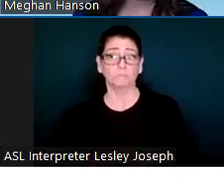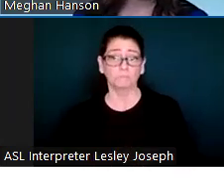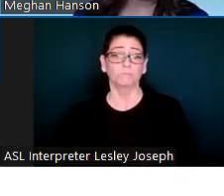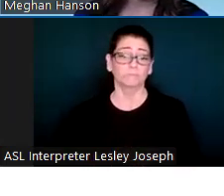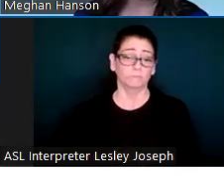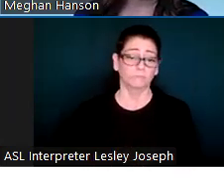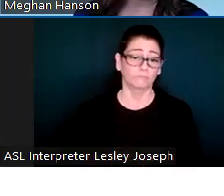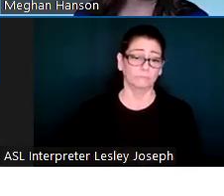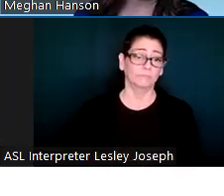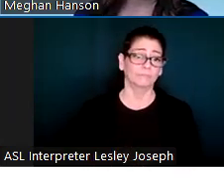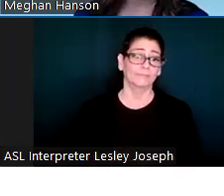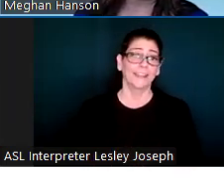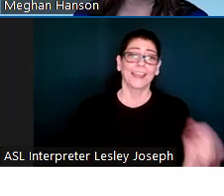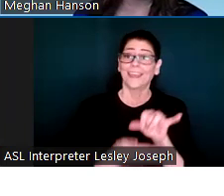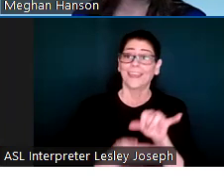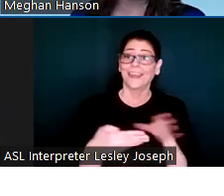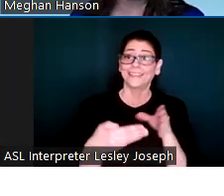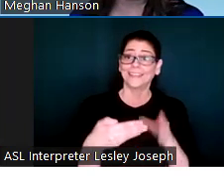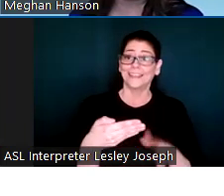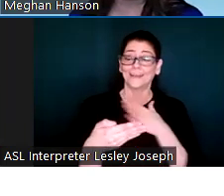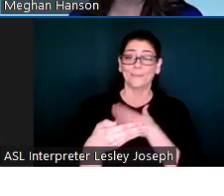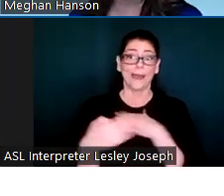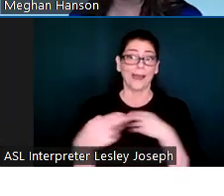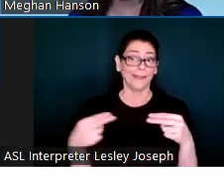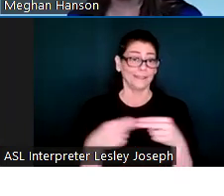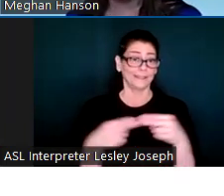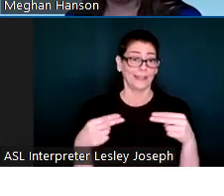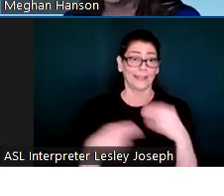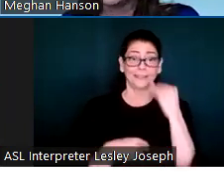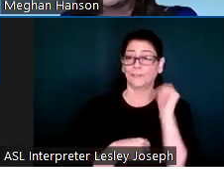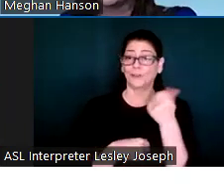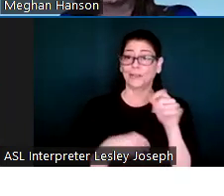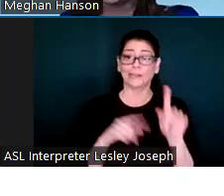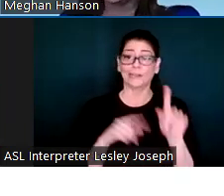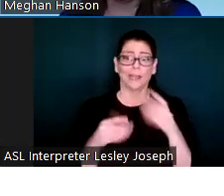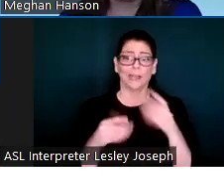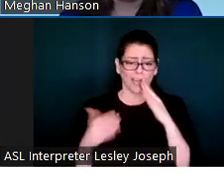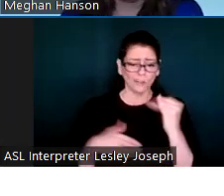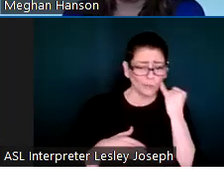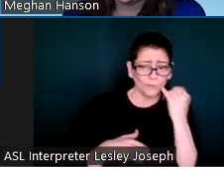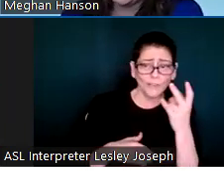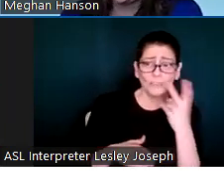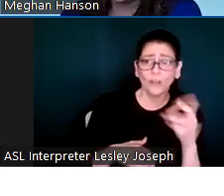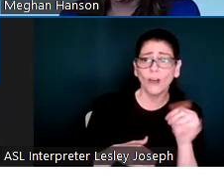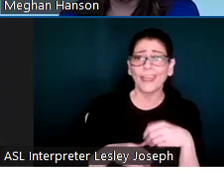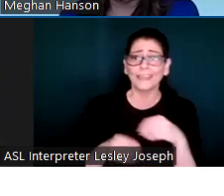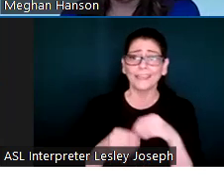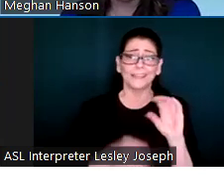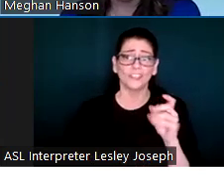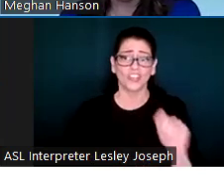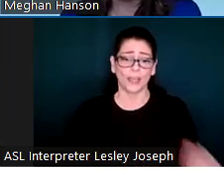And that is the end of my slides. So if there are any questions, I don't know if I saw any come in through the